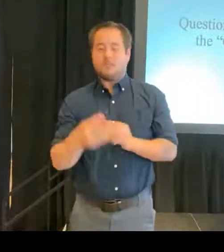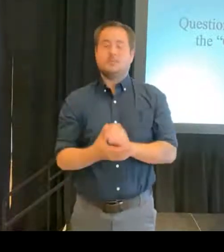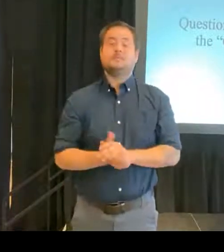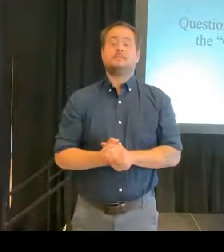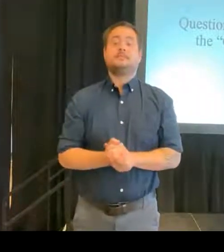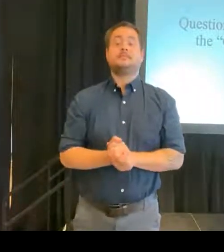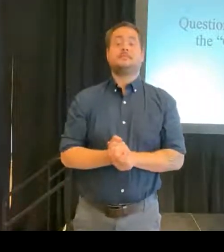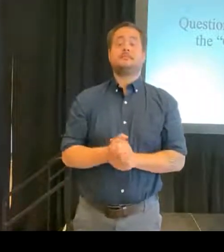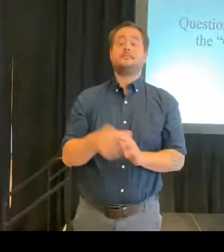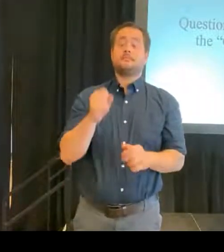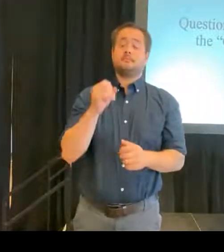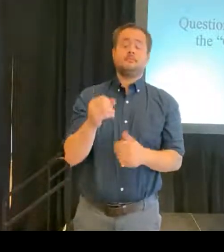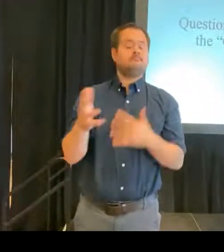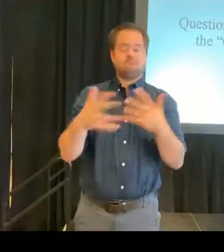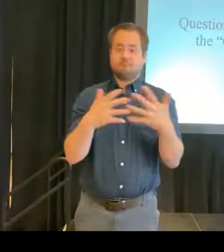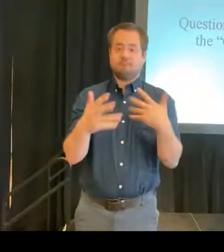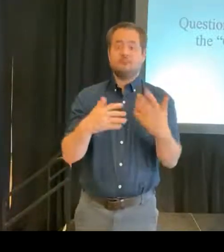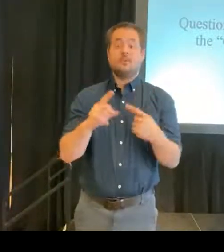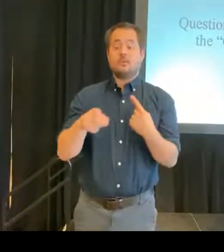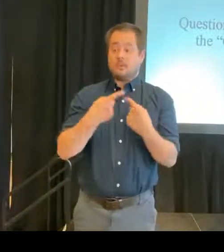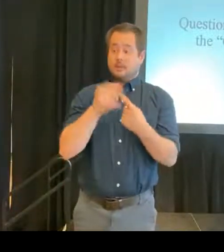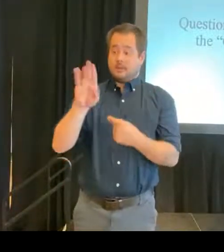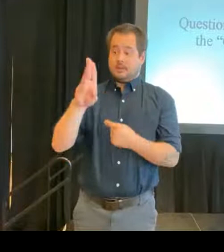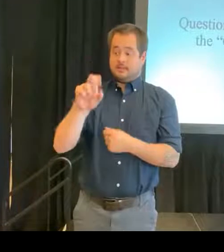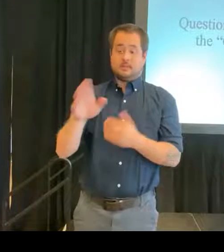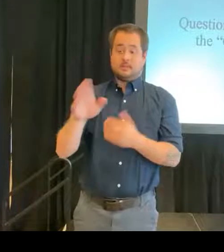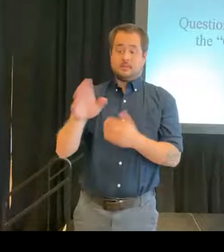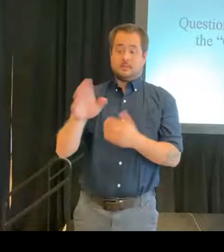when the bus got to Allentown, Alabama,